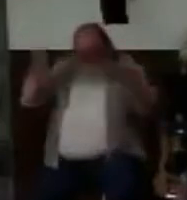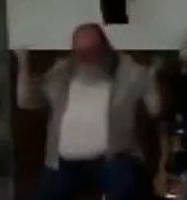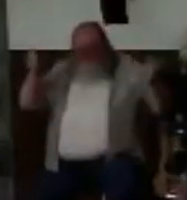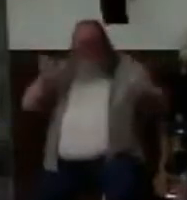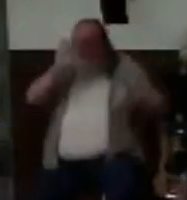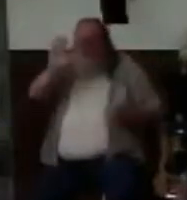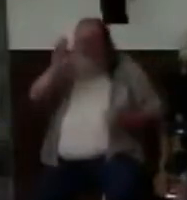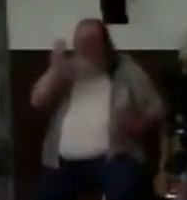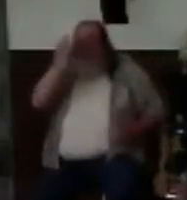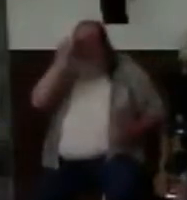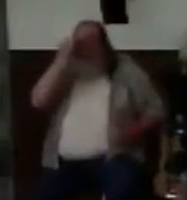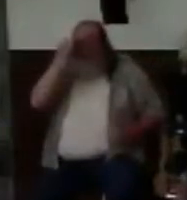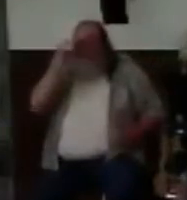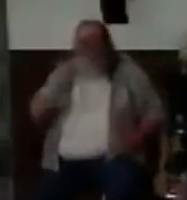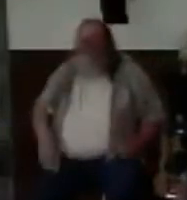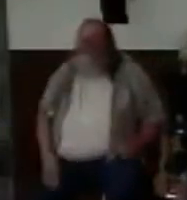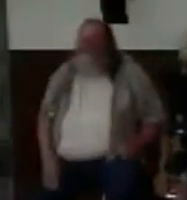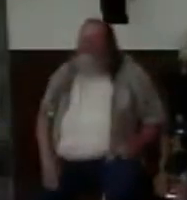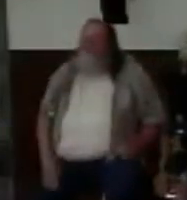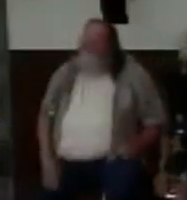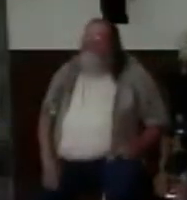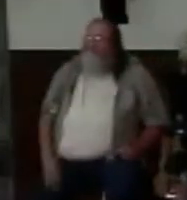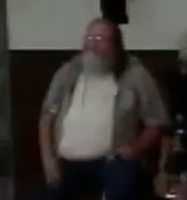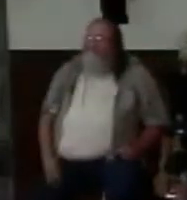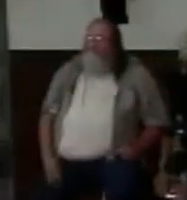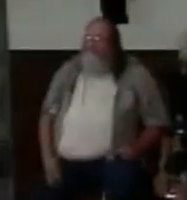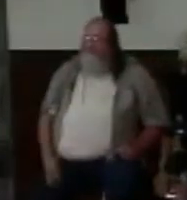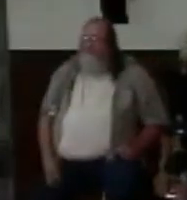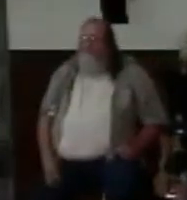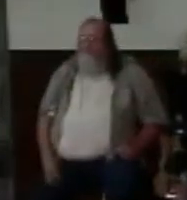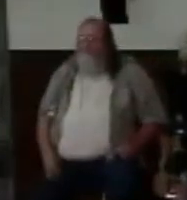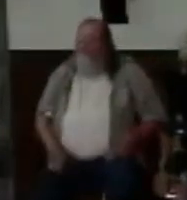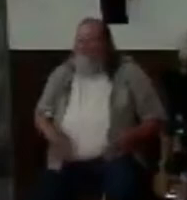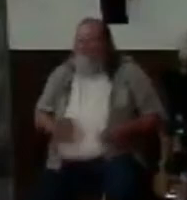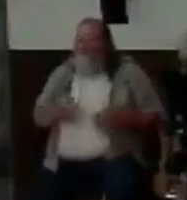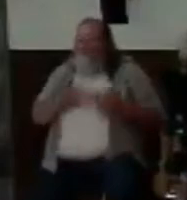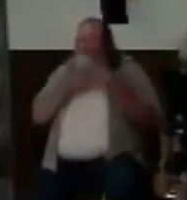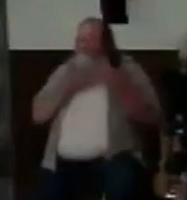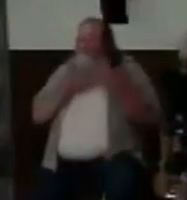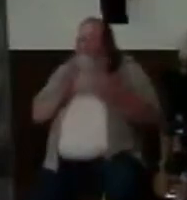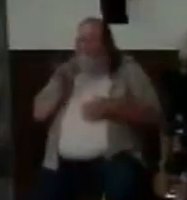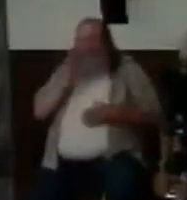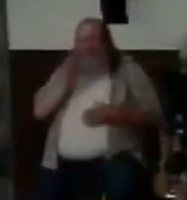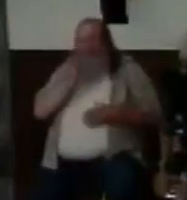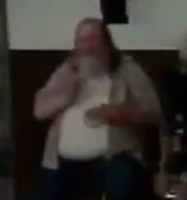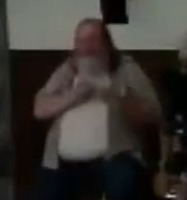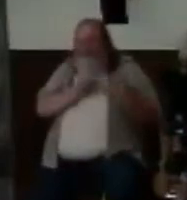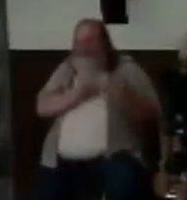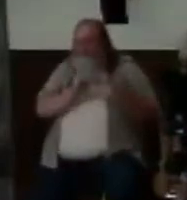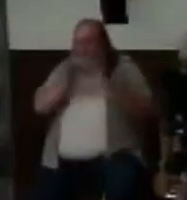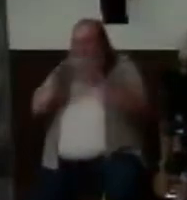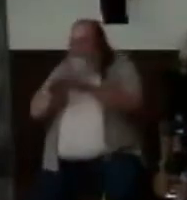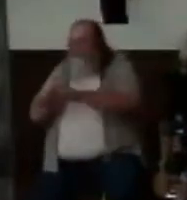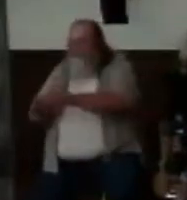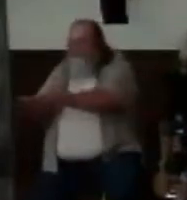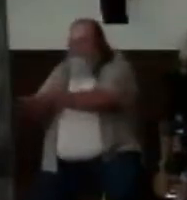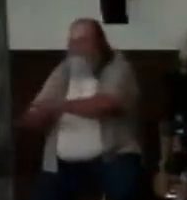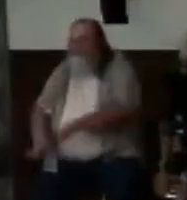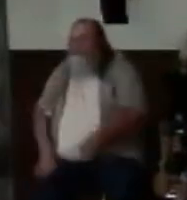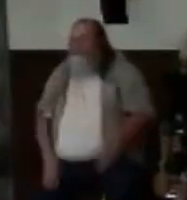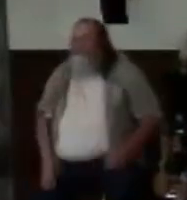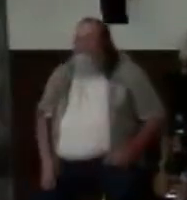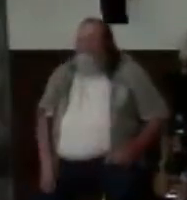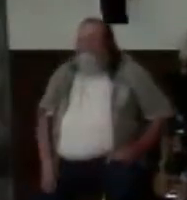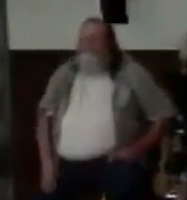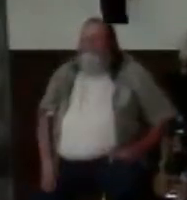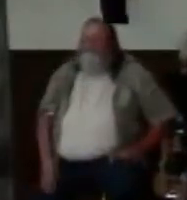Jesus. For the living water to flow and not be stagnant, the fresh, bubbling spring, we